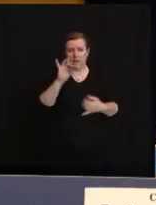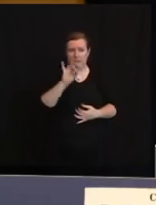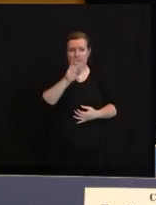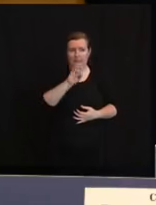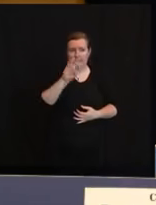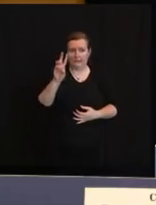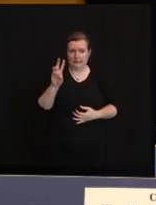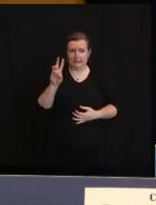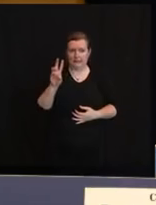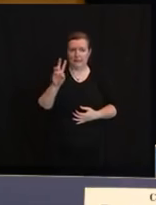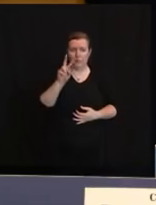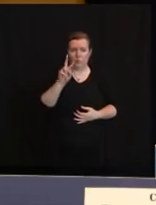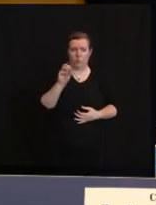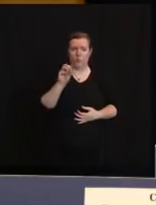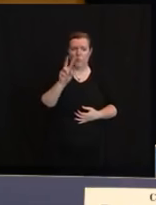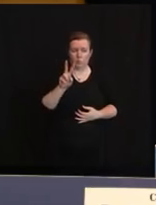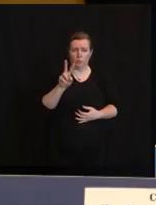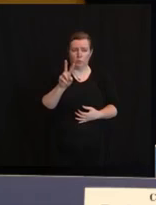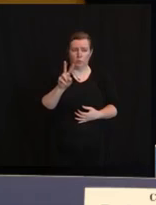866-202-4357.